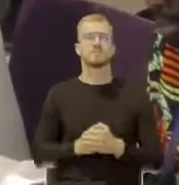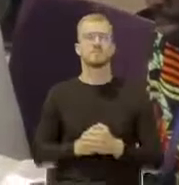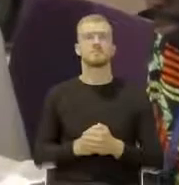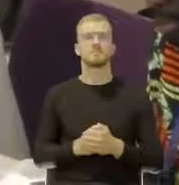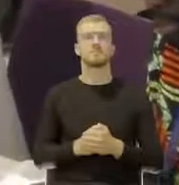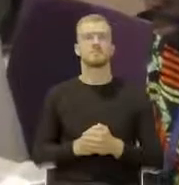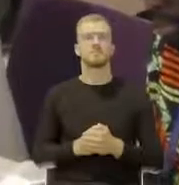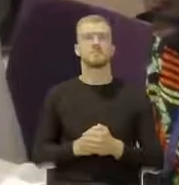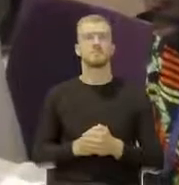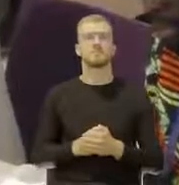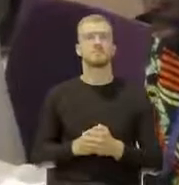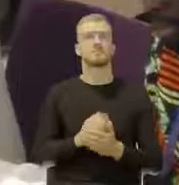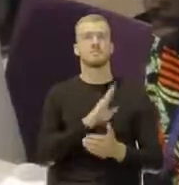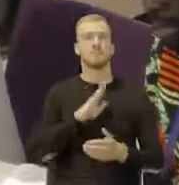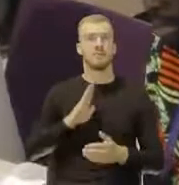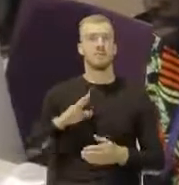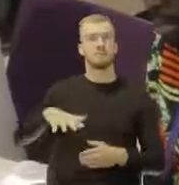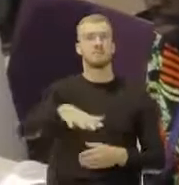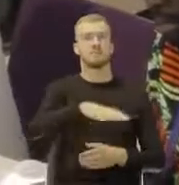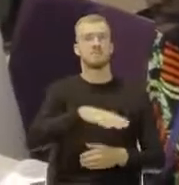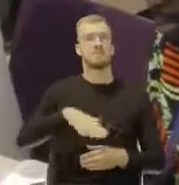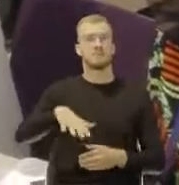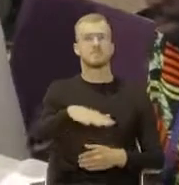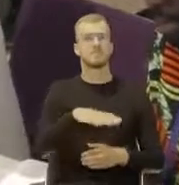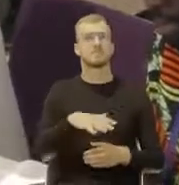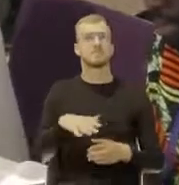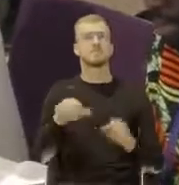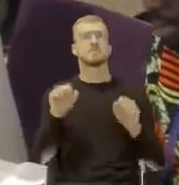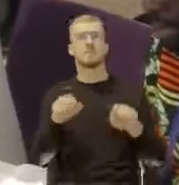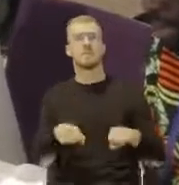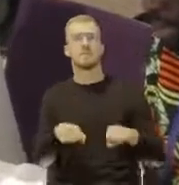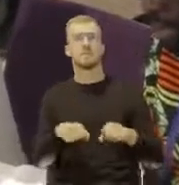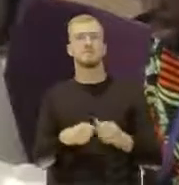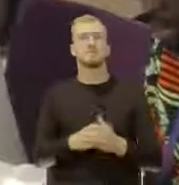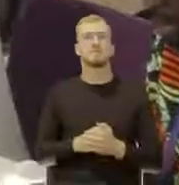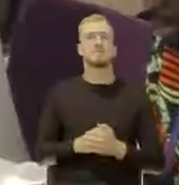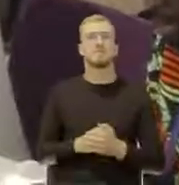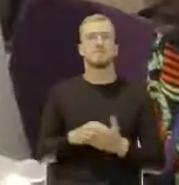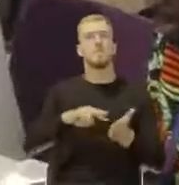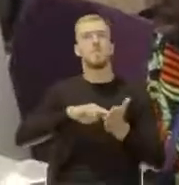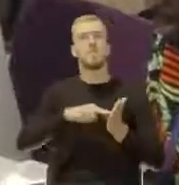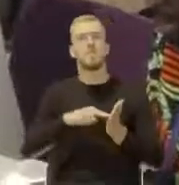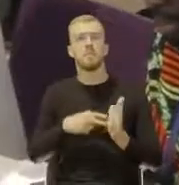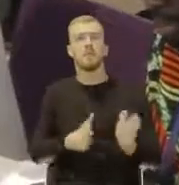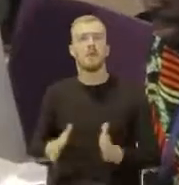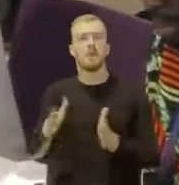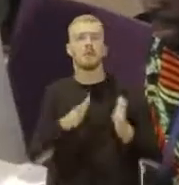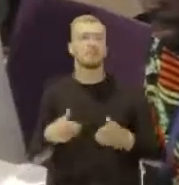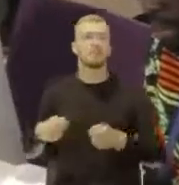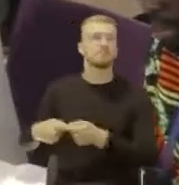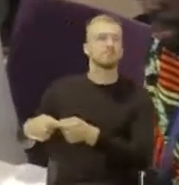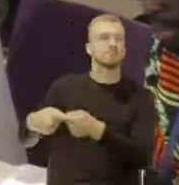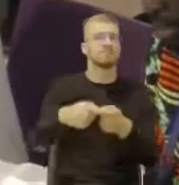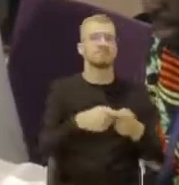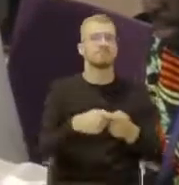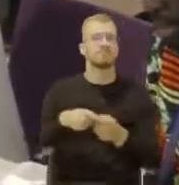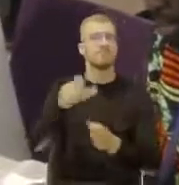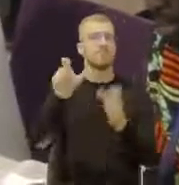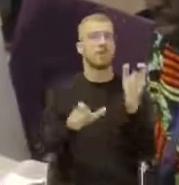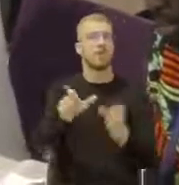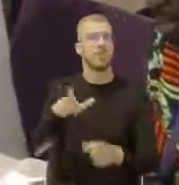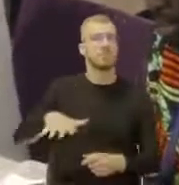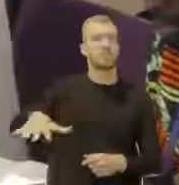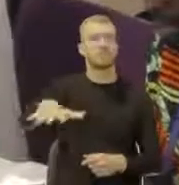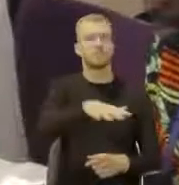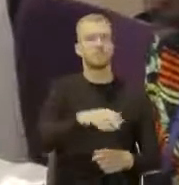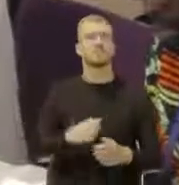to partner with civil society and with other stakeholders. And for the first time, I feel that